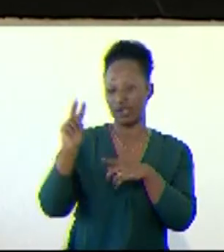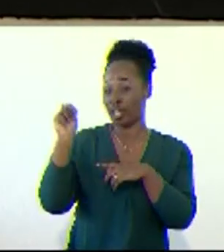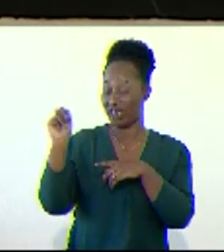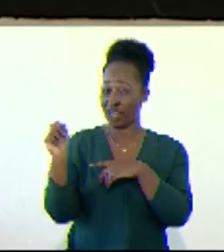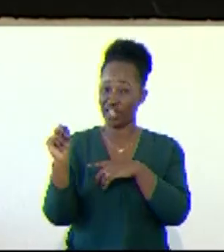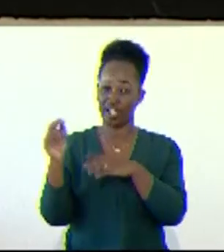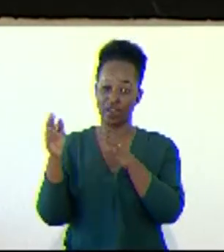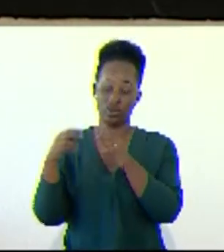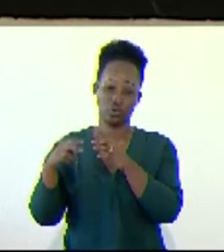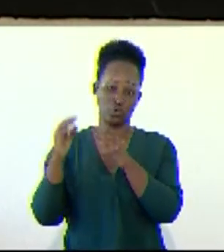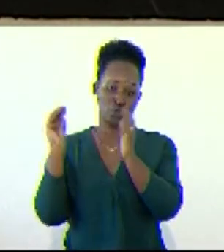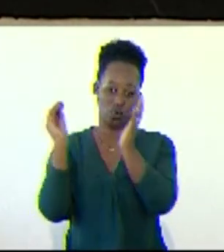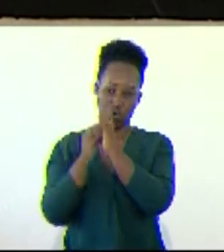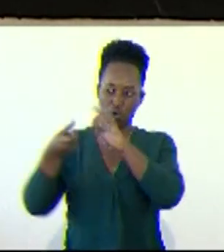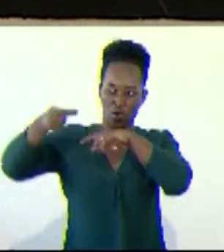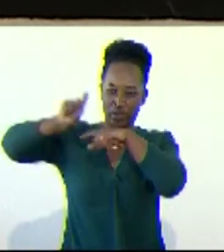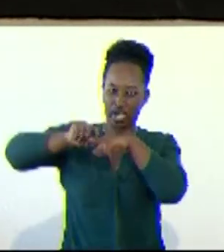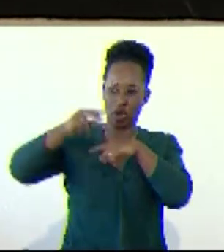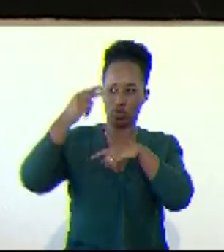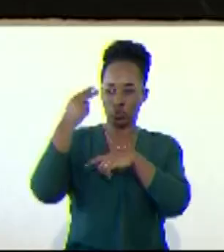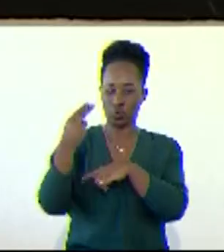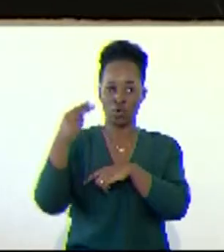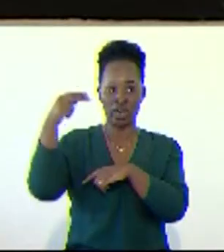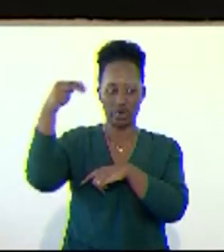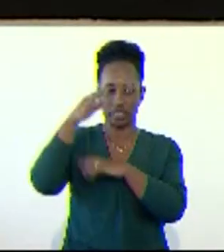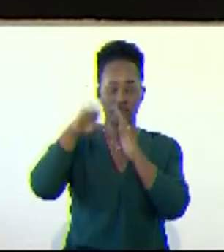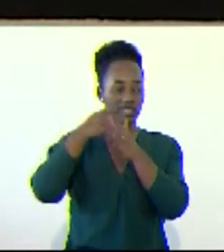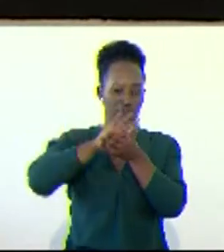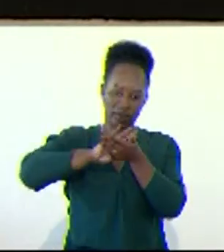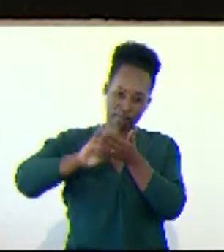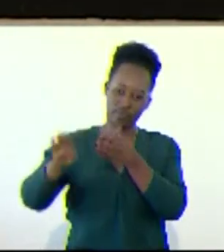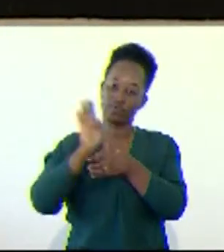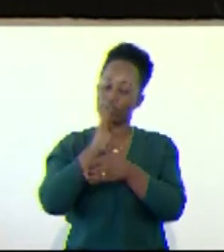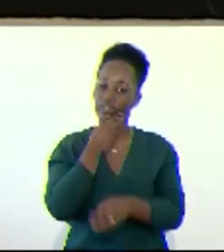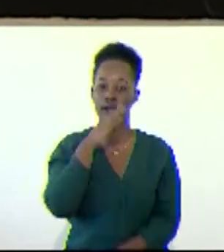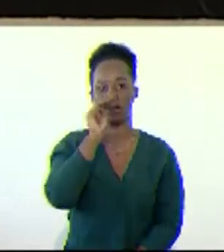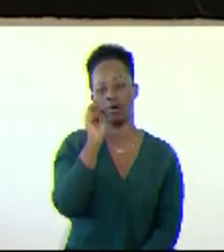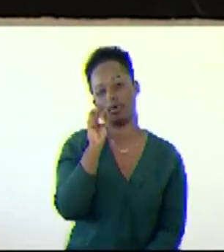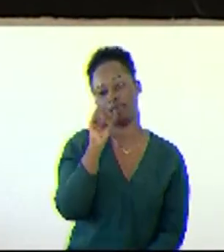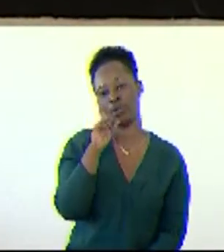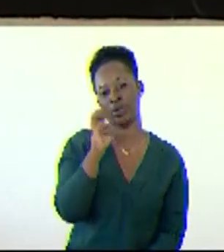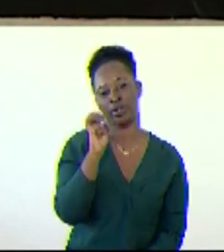the two hydrogen atoms, and then you remove a water molecule.